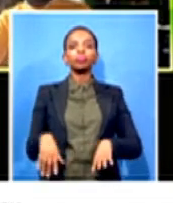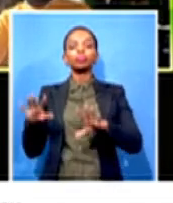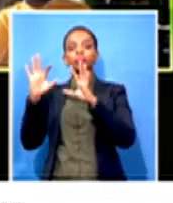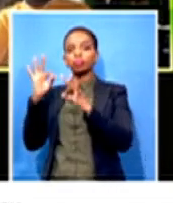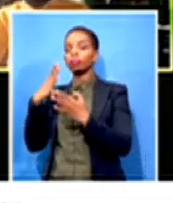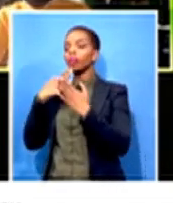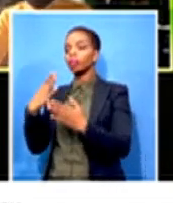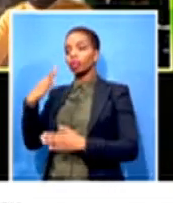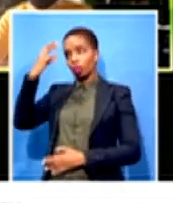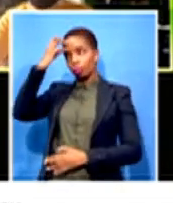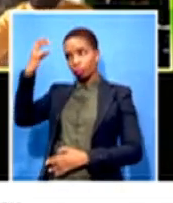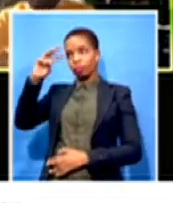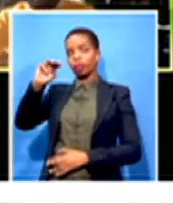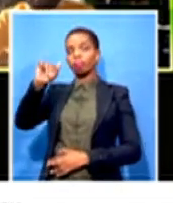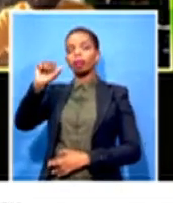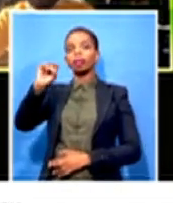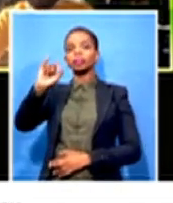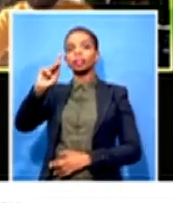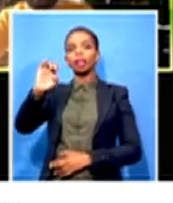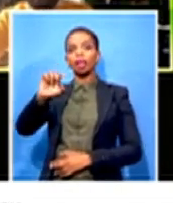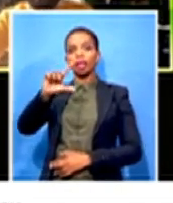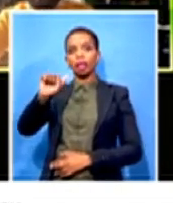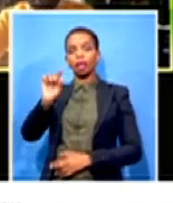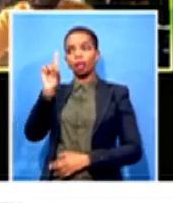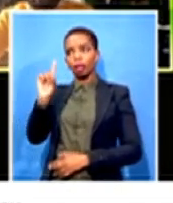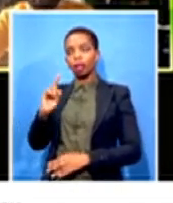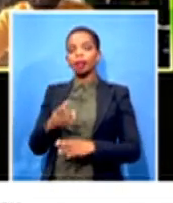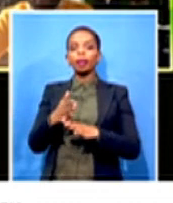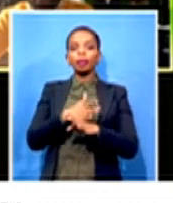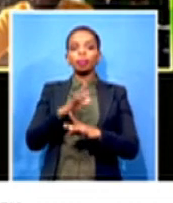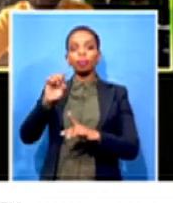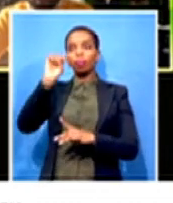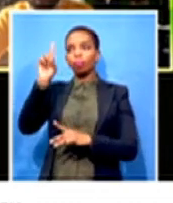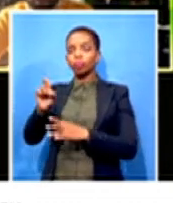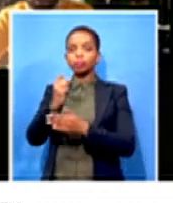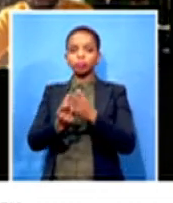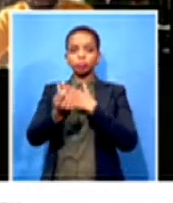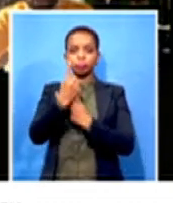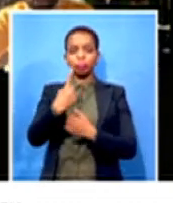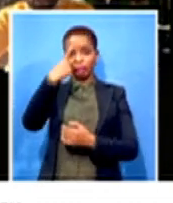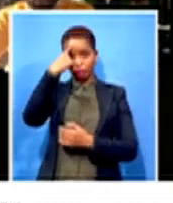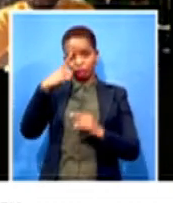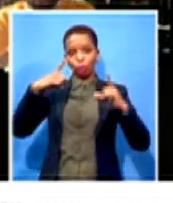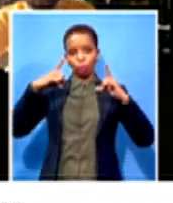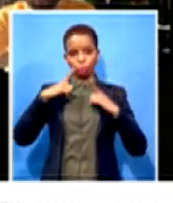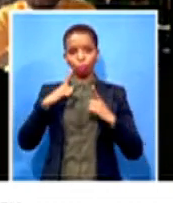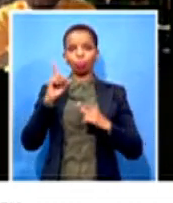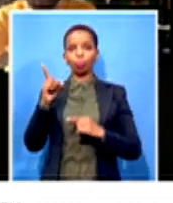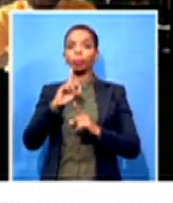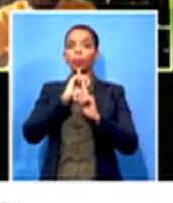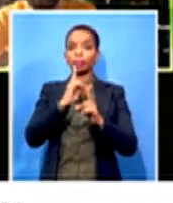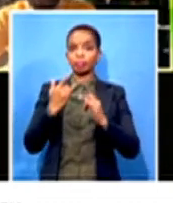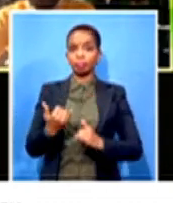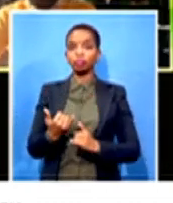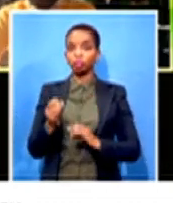There are 4 questions that have come up that I think it'll be useful if we answer them now, if that's okay with you. Absolutely. So the first one